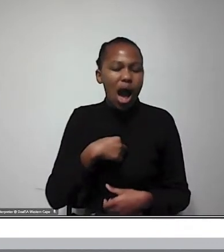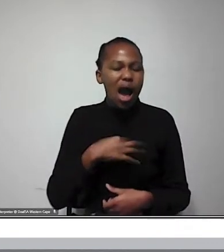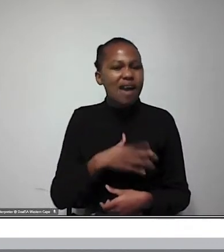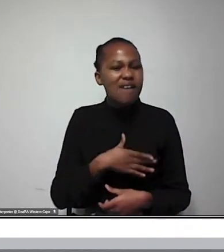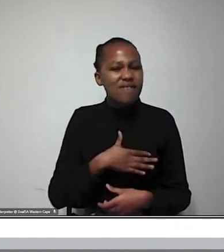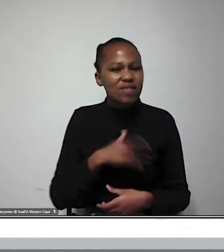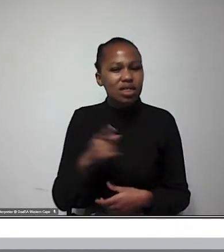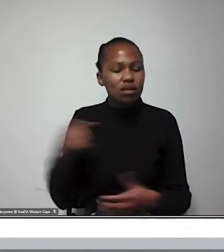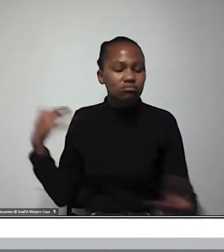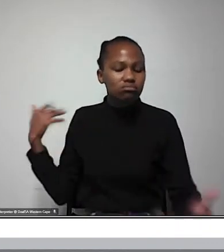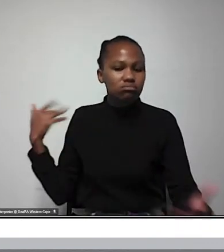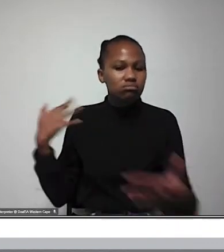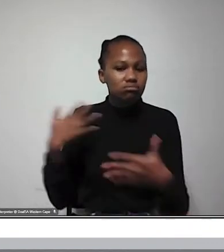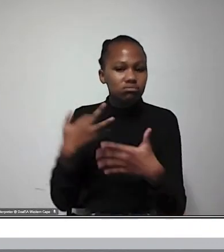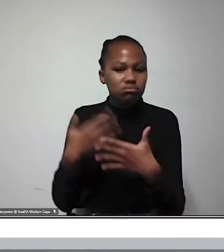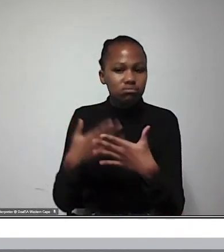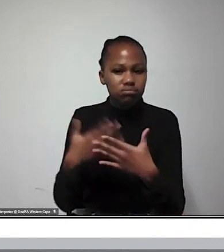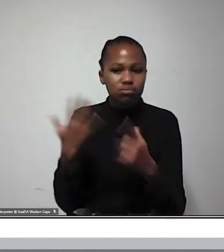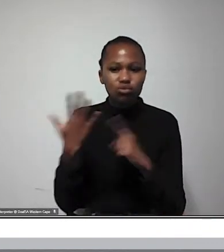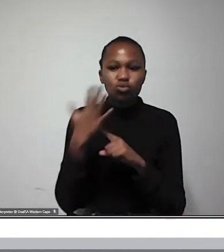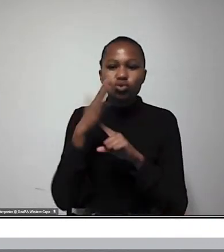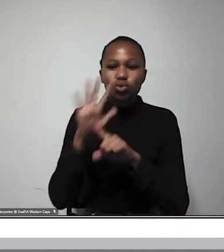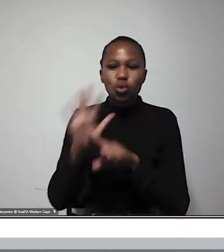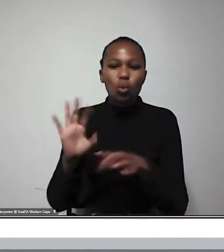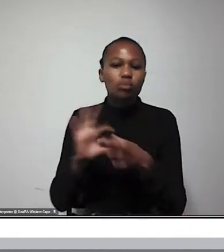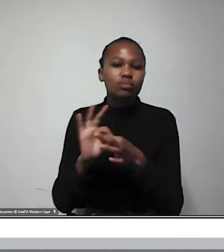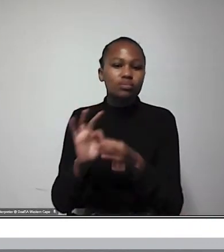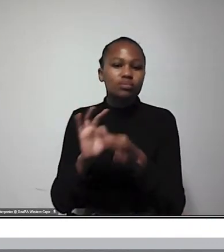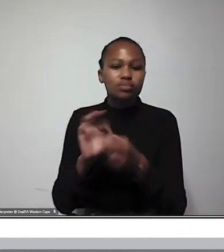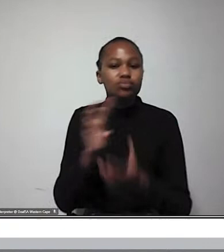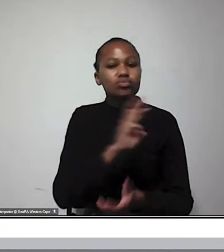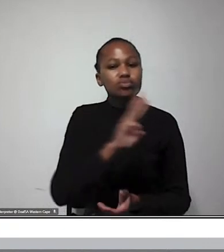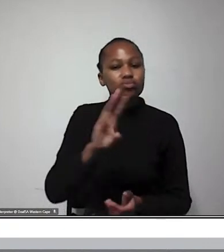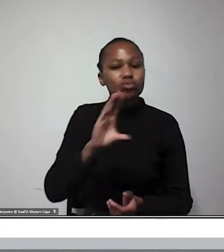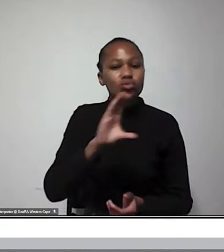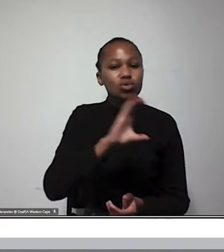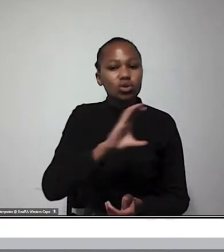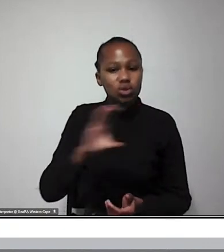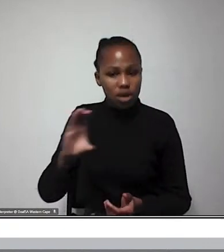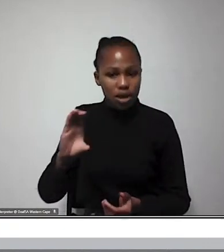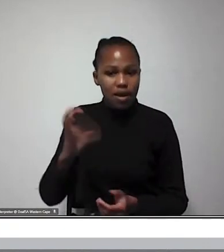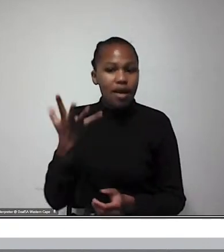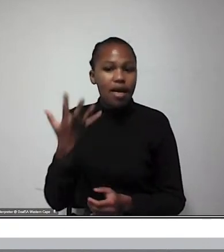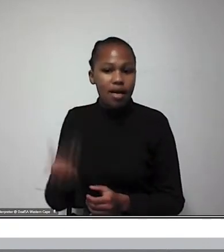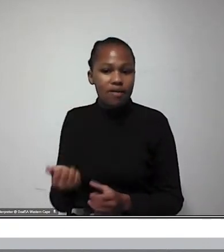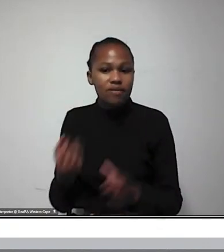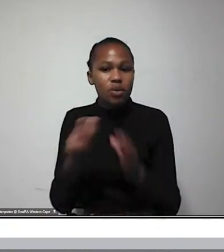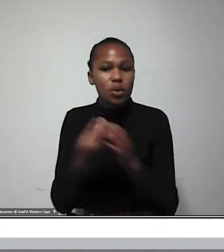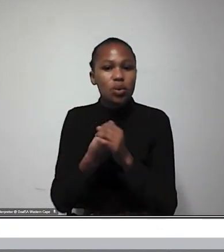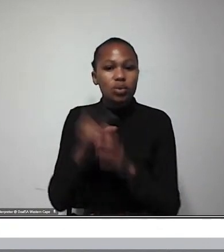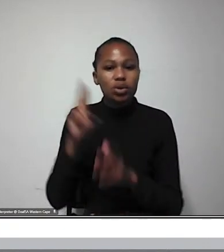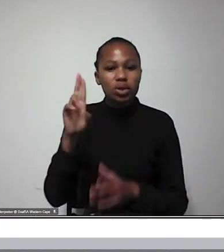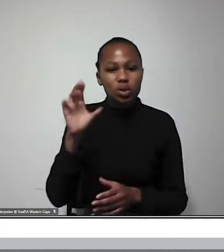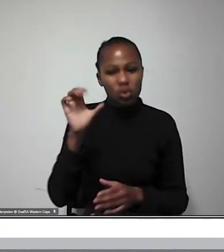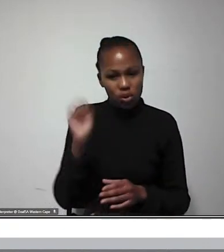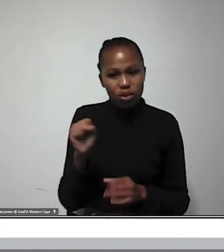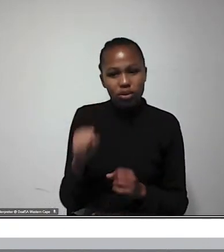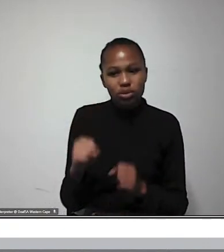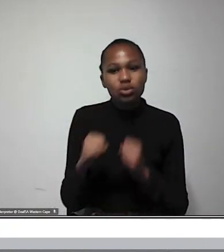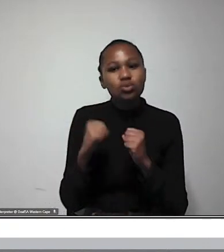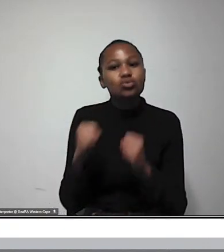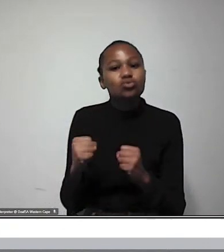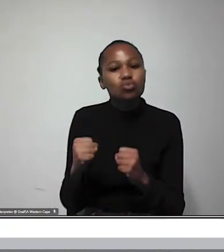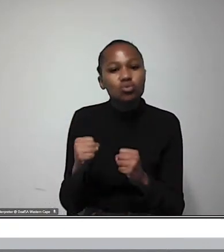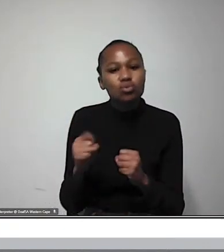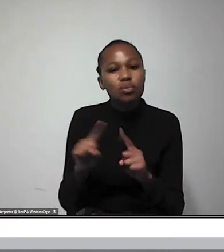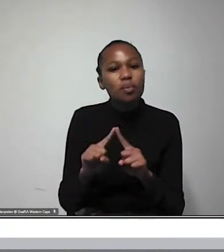in showing the friendship that the Western Cape in particular has with the US and maintaining those strong bilateral ties.